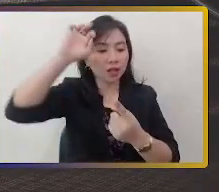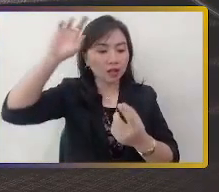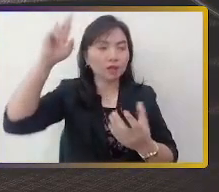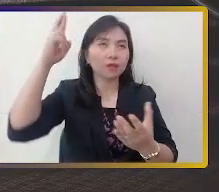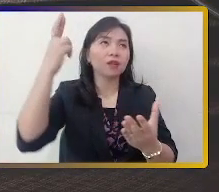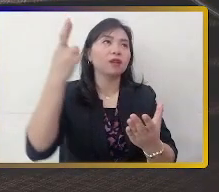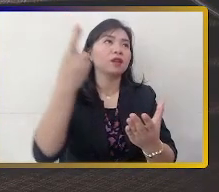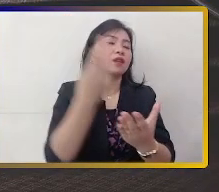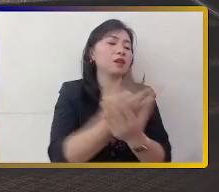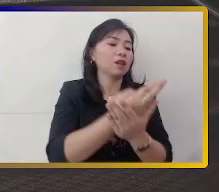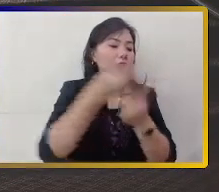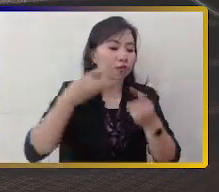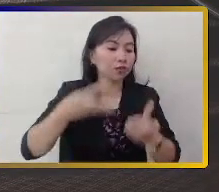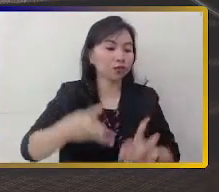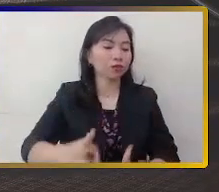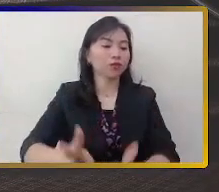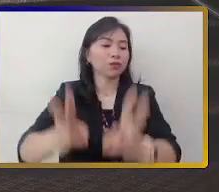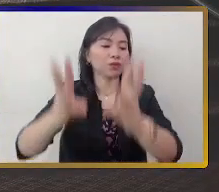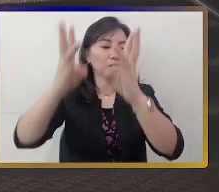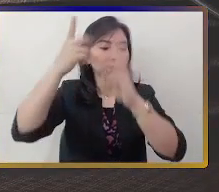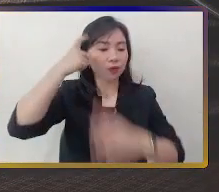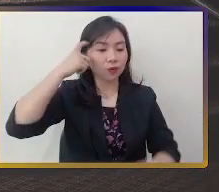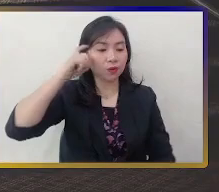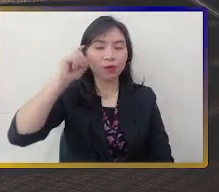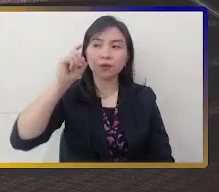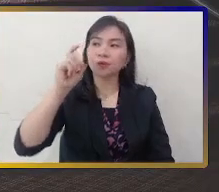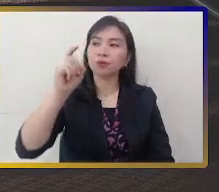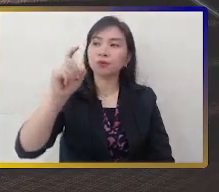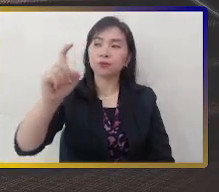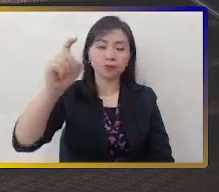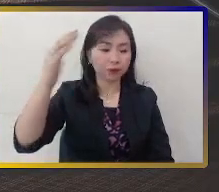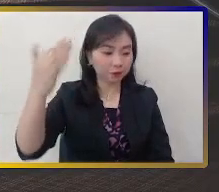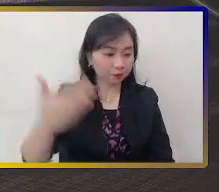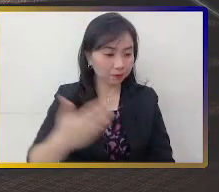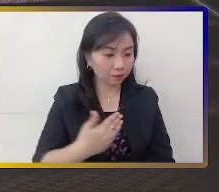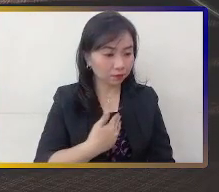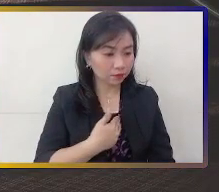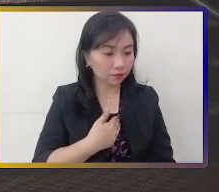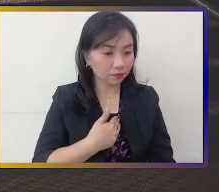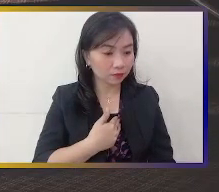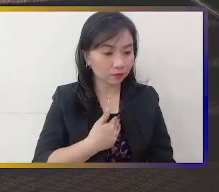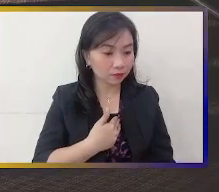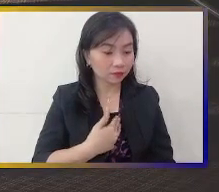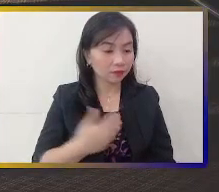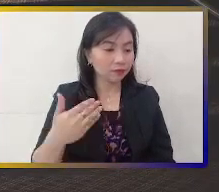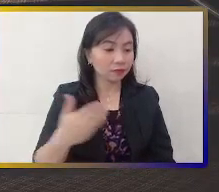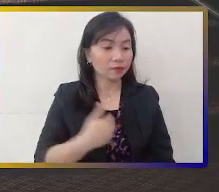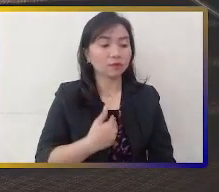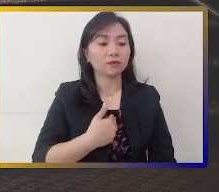when he reached way down for me,